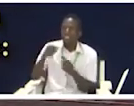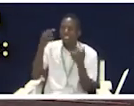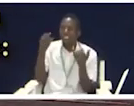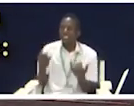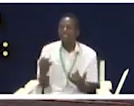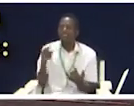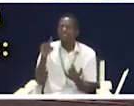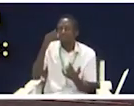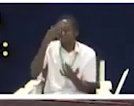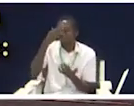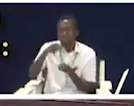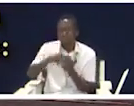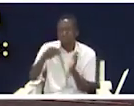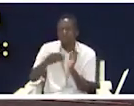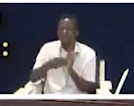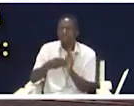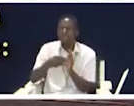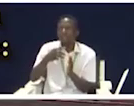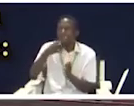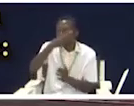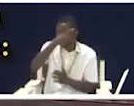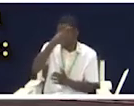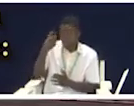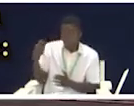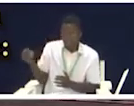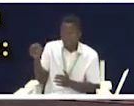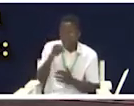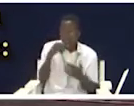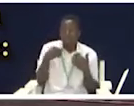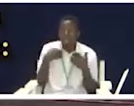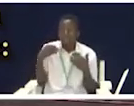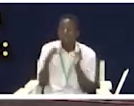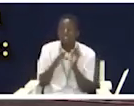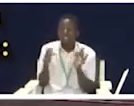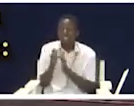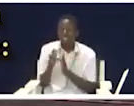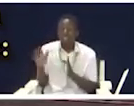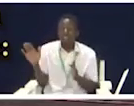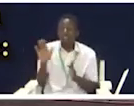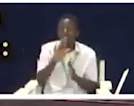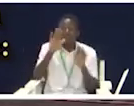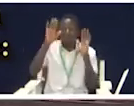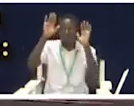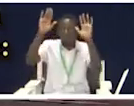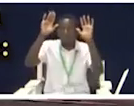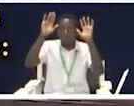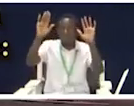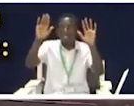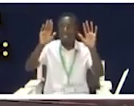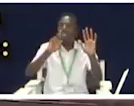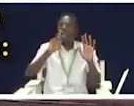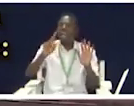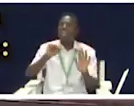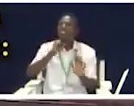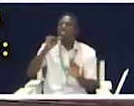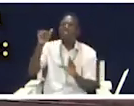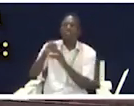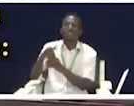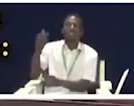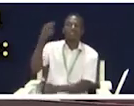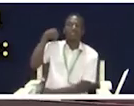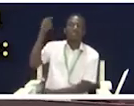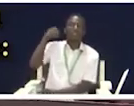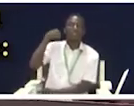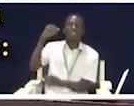means? What this means is that because you have Jesus, your wonders are now. Your wonders are not in the past. And